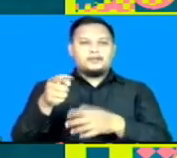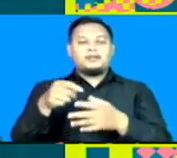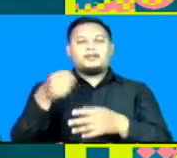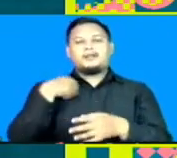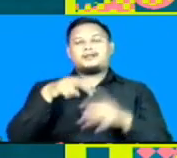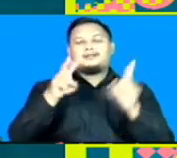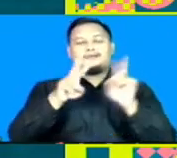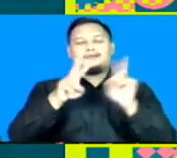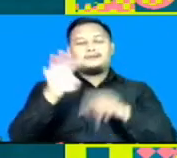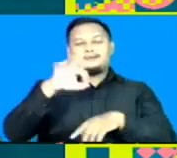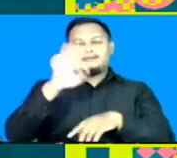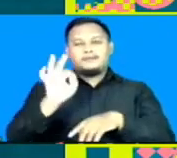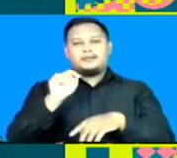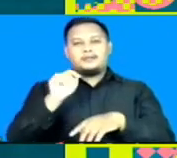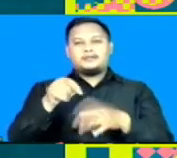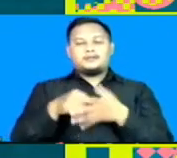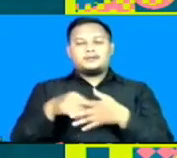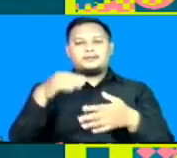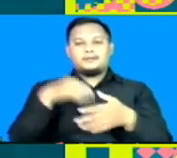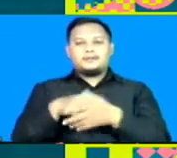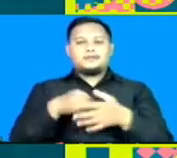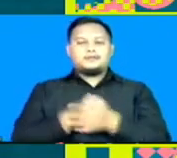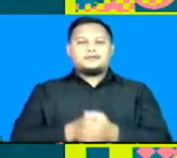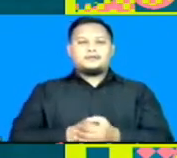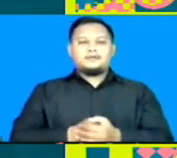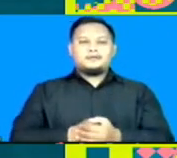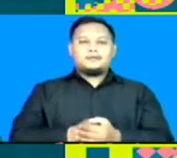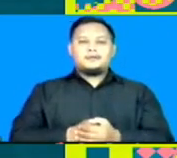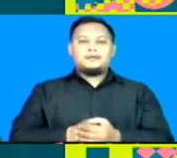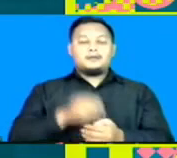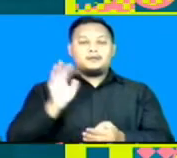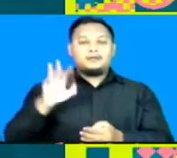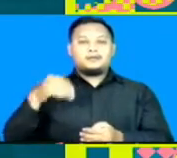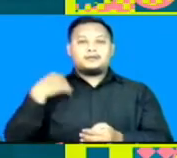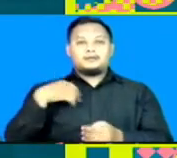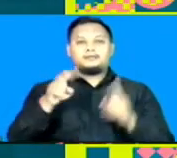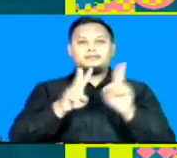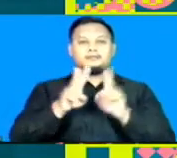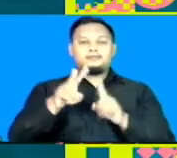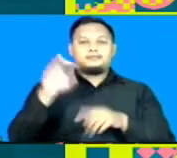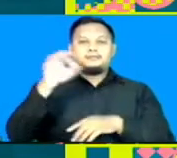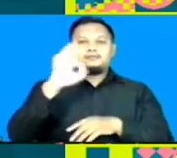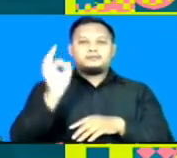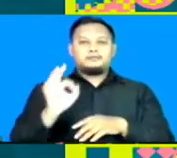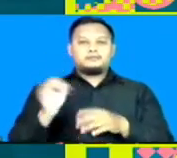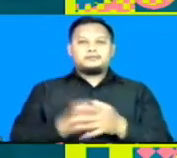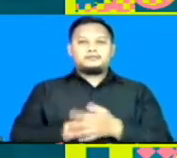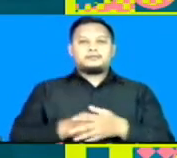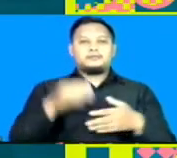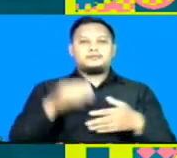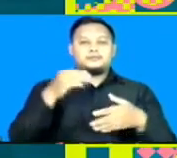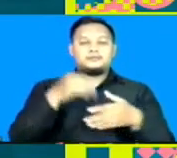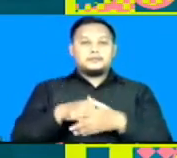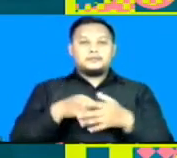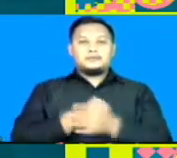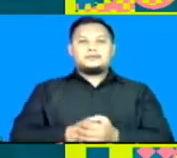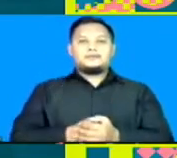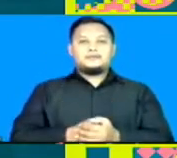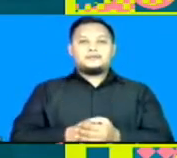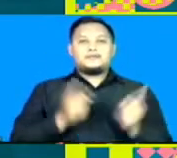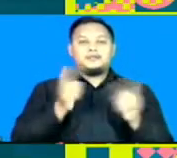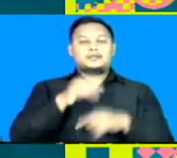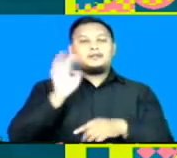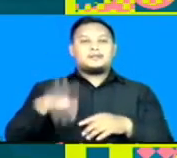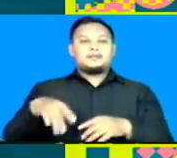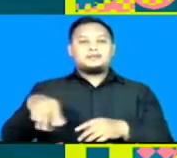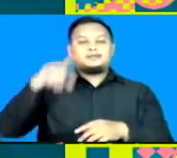12%? Tell me. Only 12% are included. So we have a long way to go, is your point? Yes.